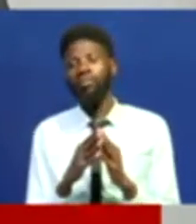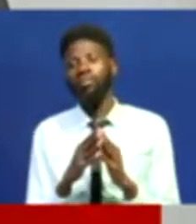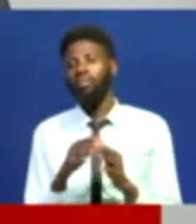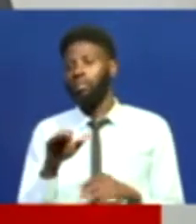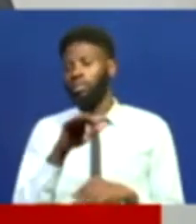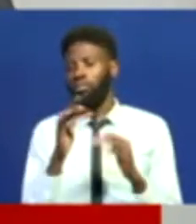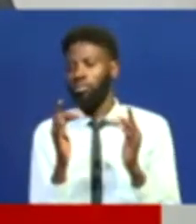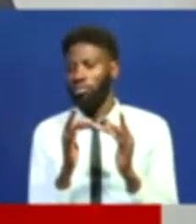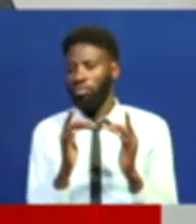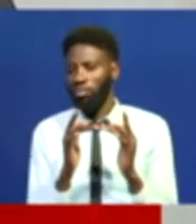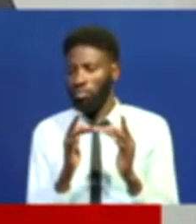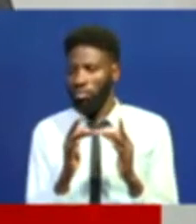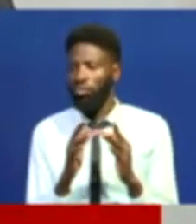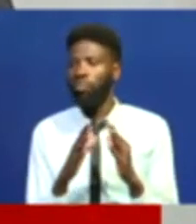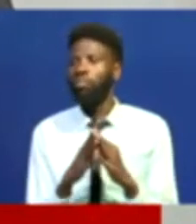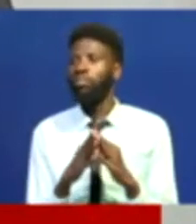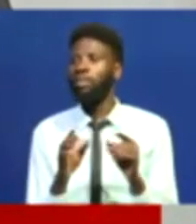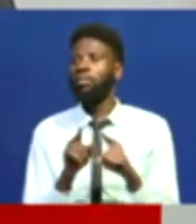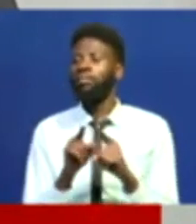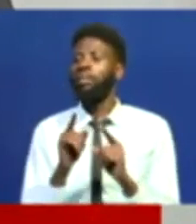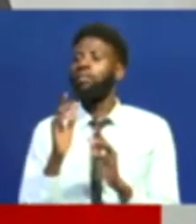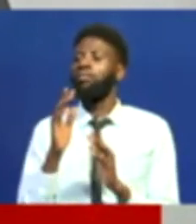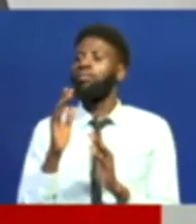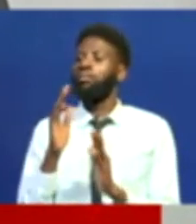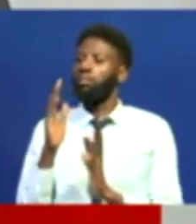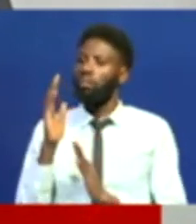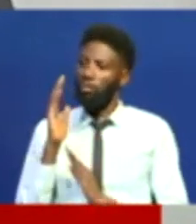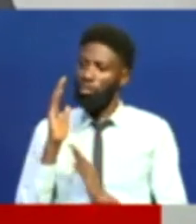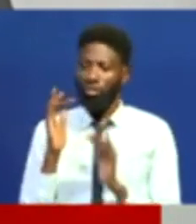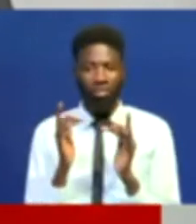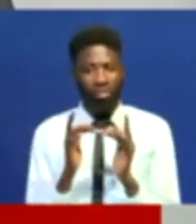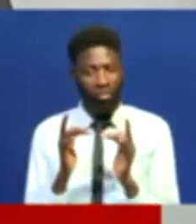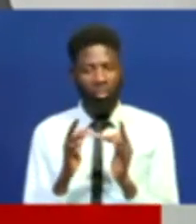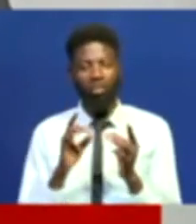space and cybersecurity,